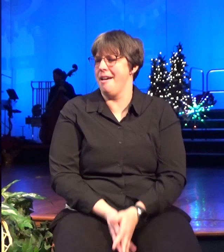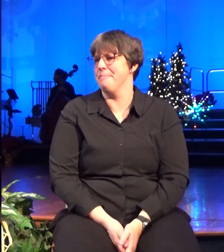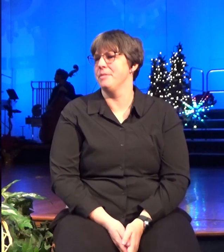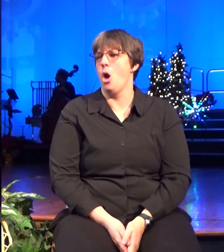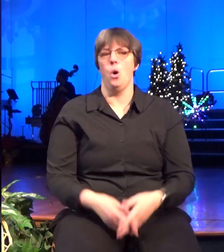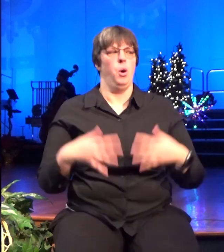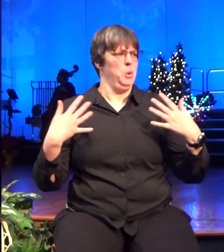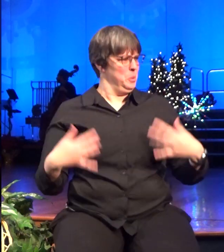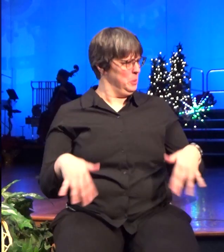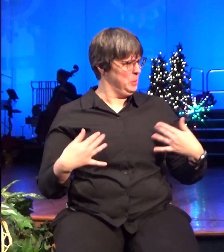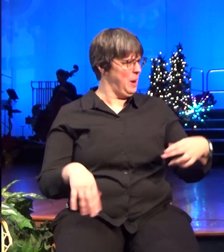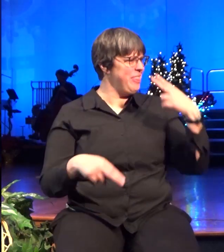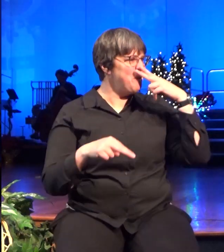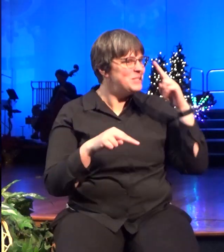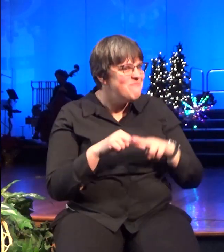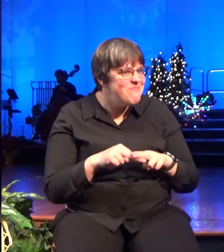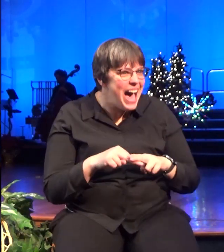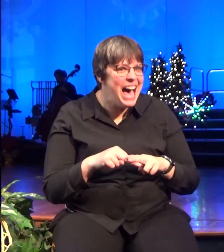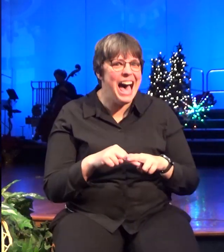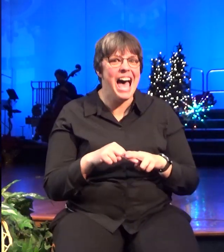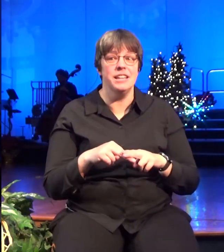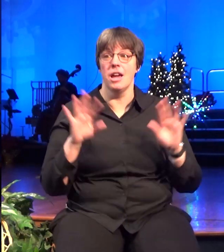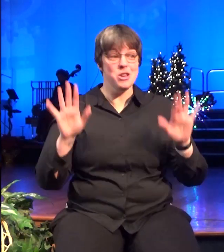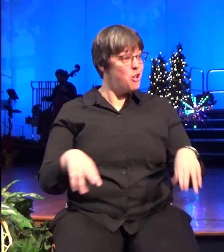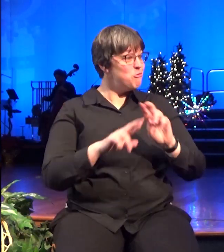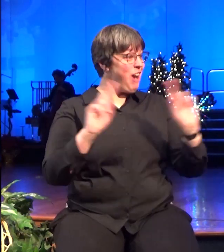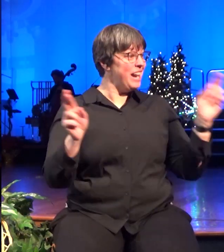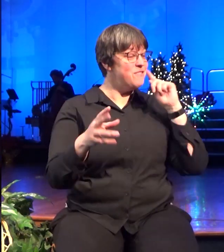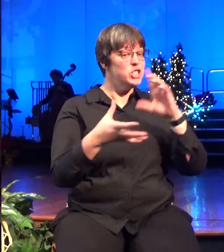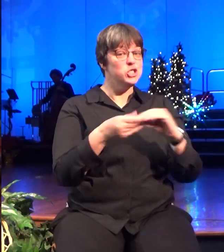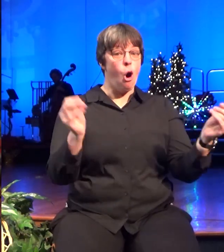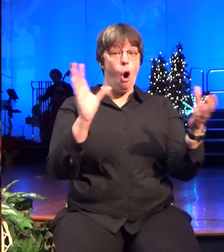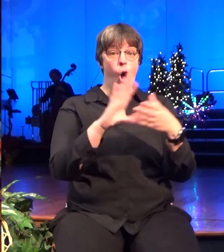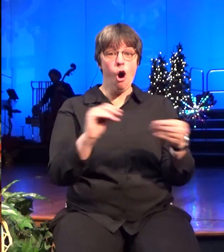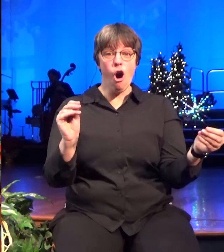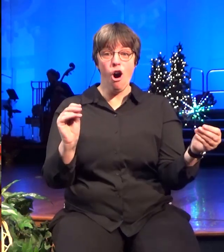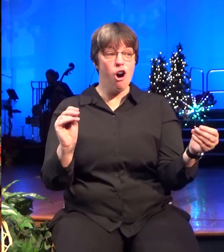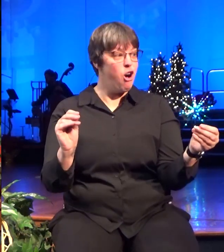That was fun. How about a story?